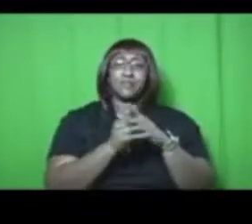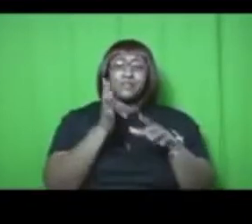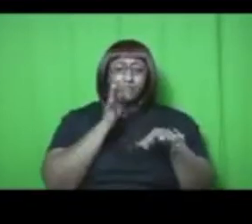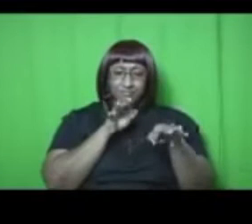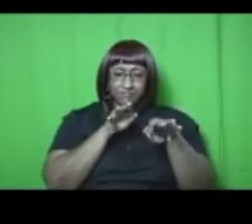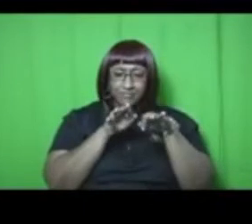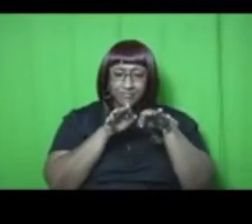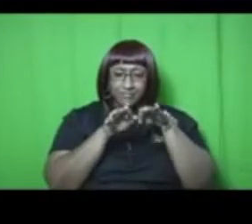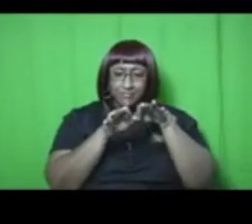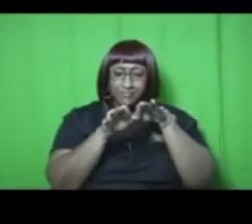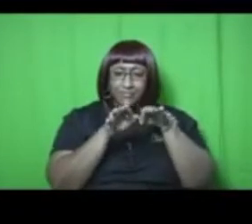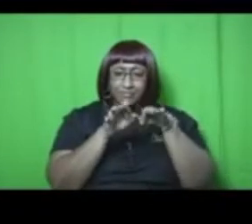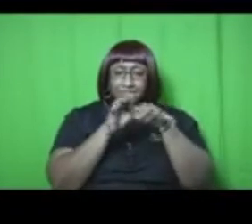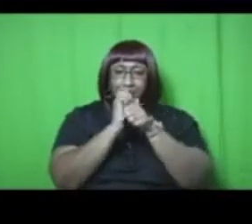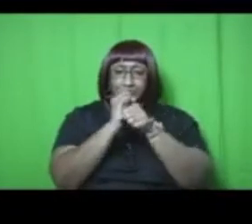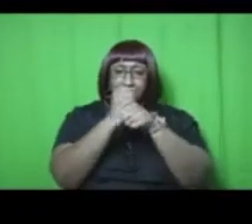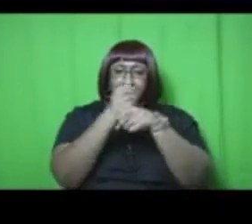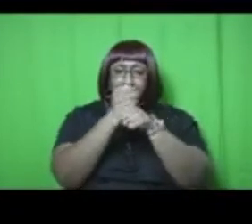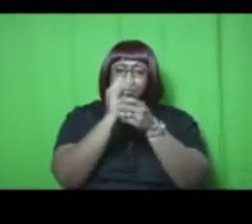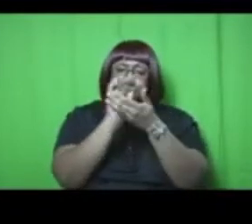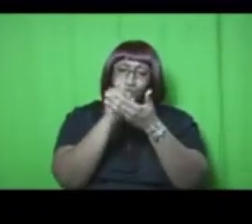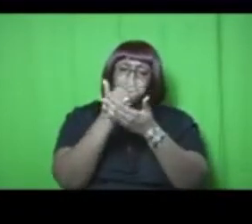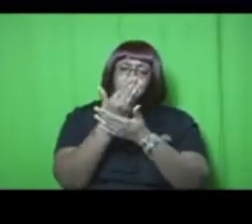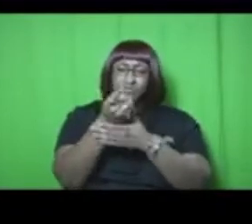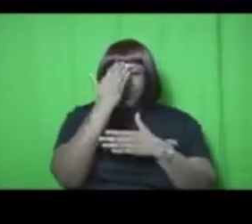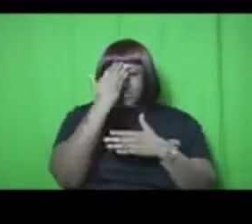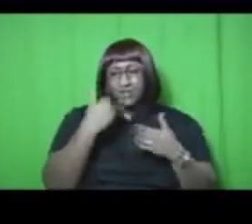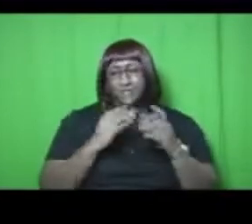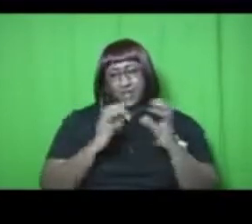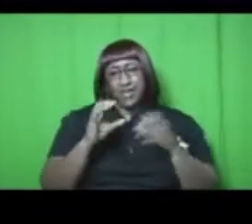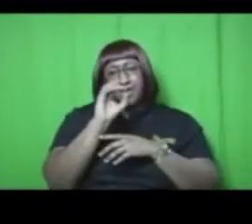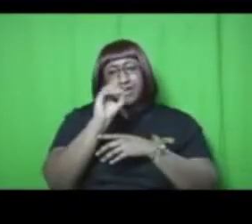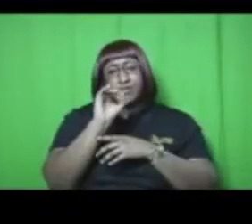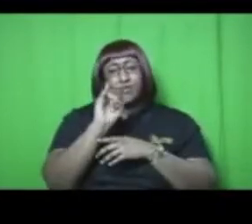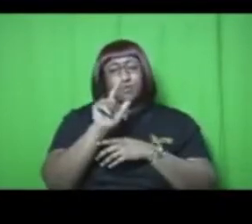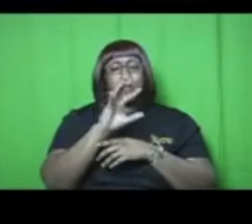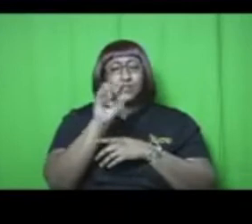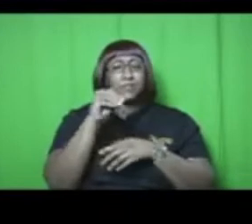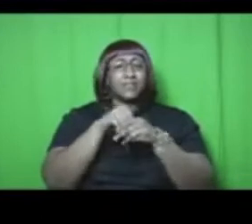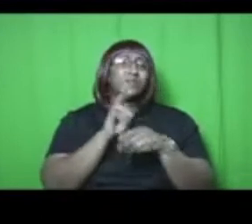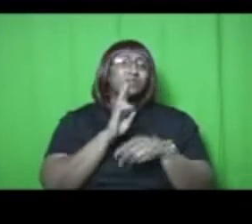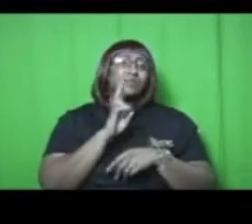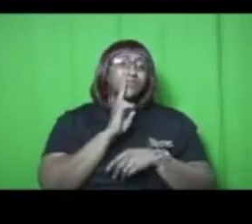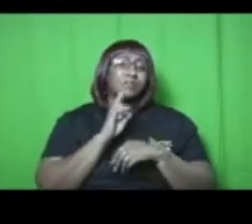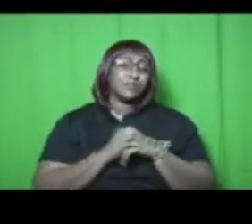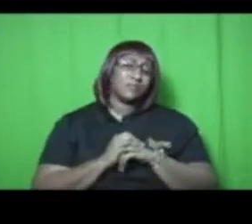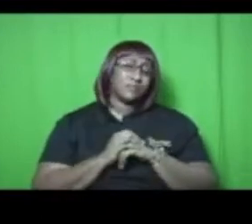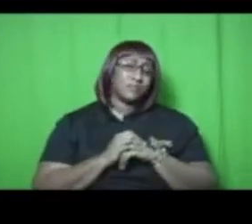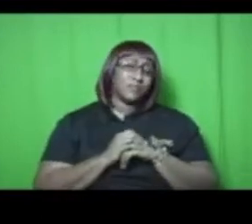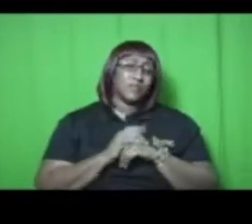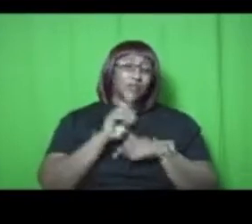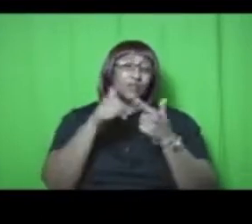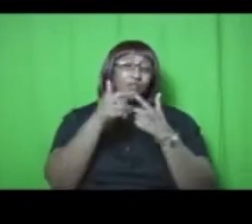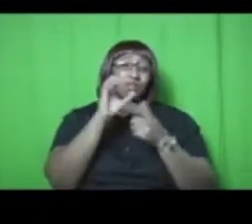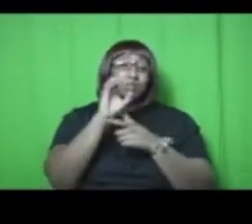you. You know, we got a lot of oil companies here in Houston, and we have refineries. And when the